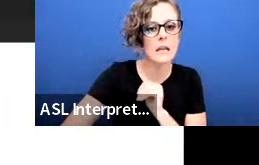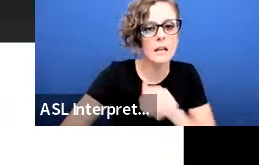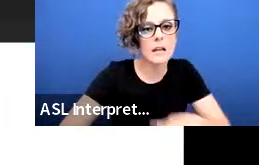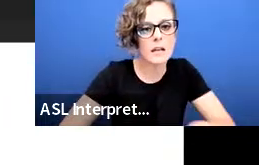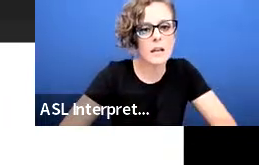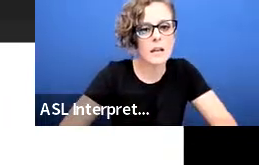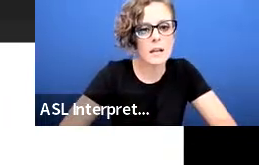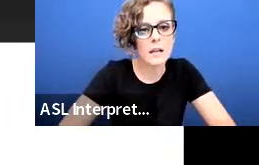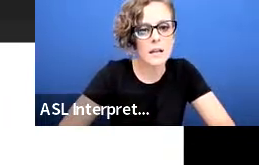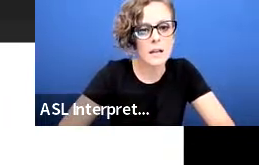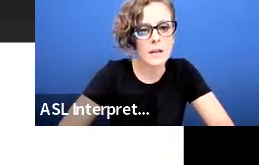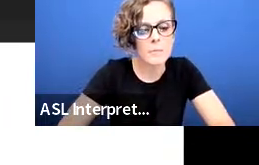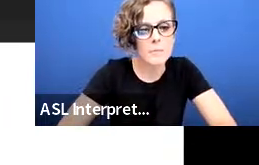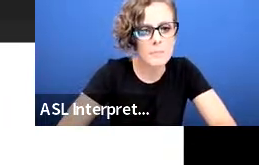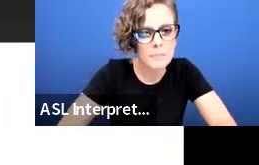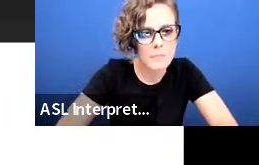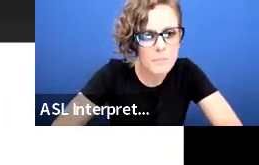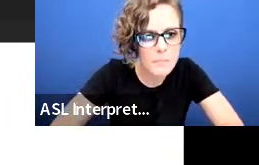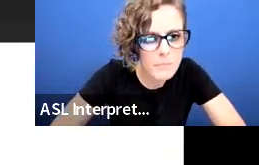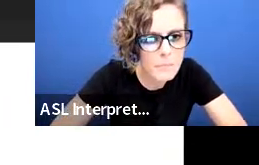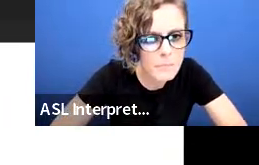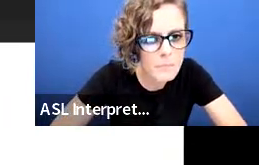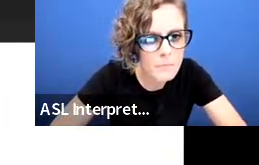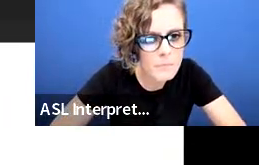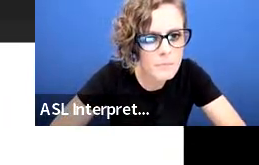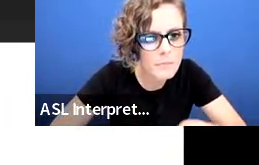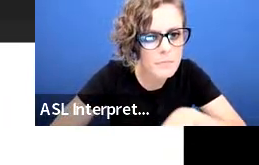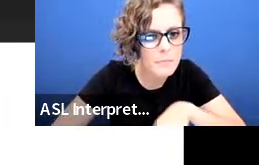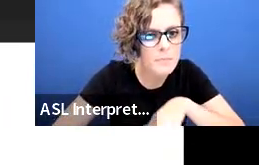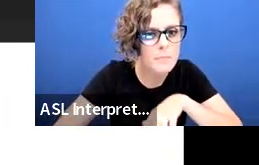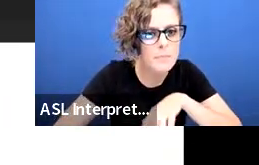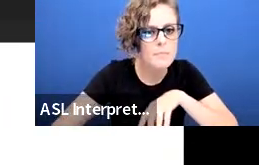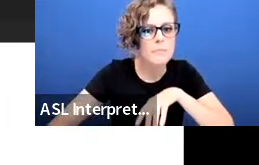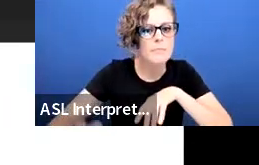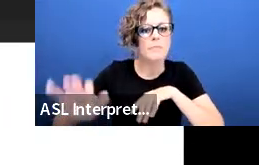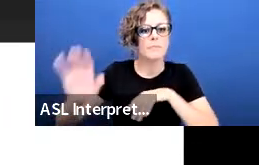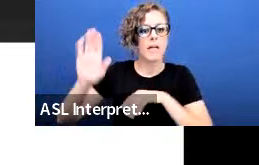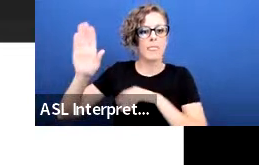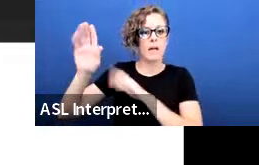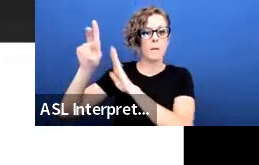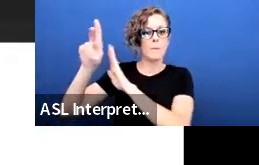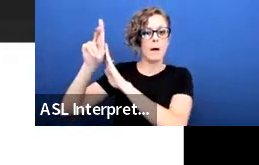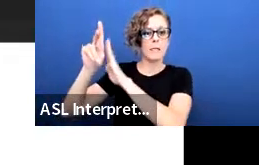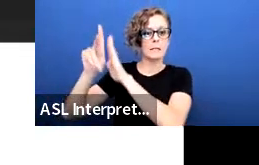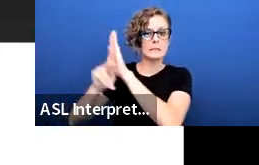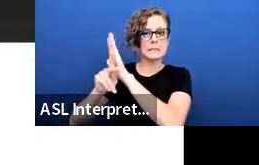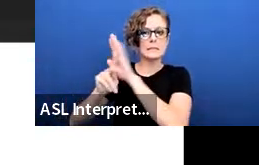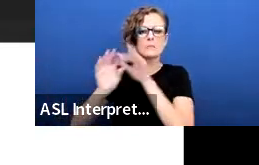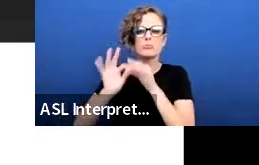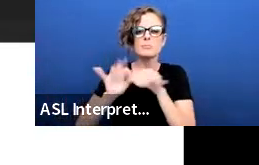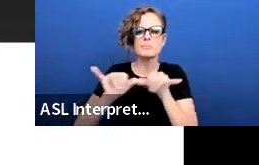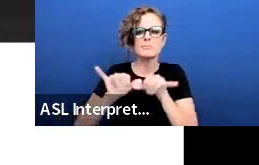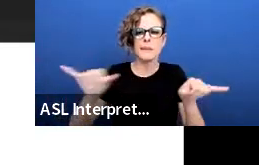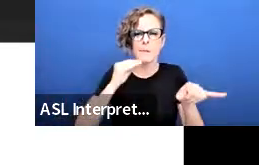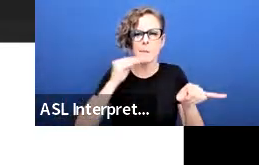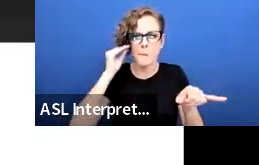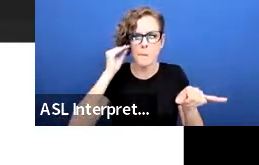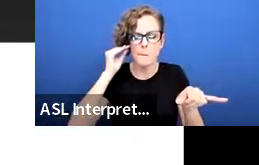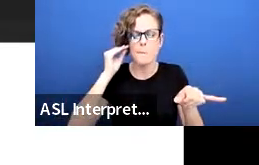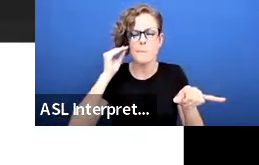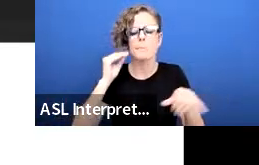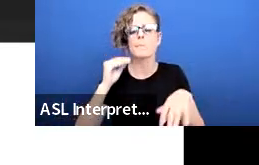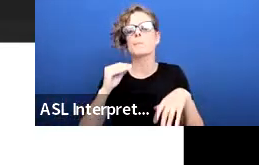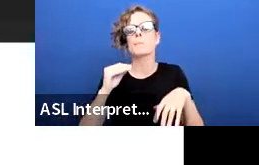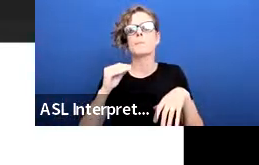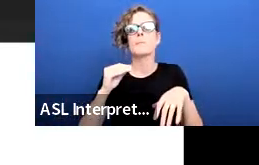in terms of putting people at risk from a public health standpoint. I think, masks are very important.